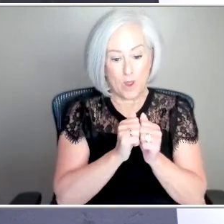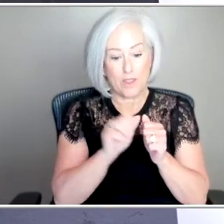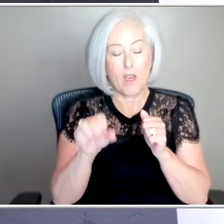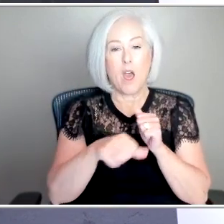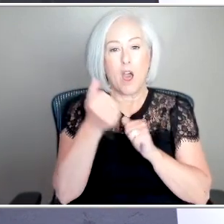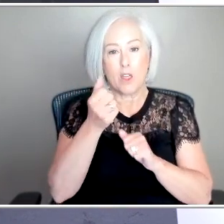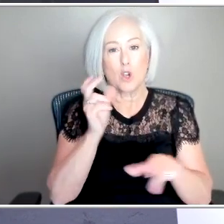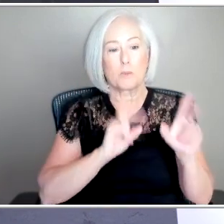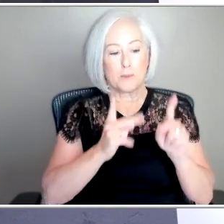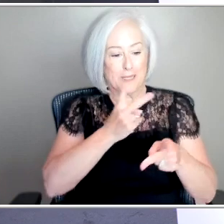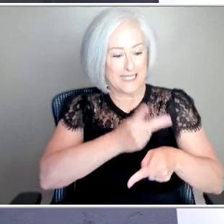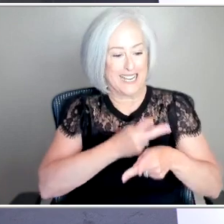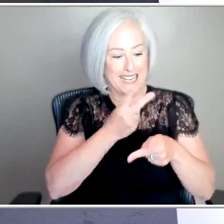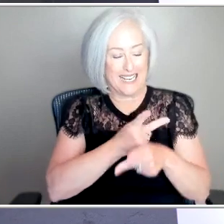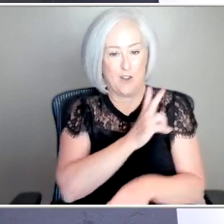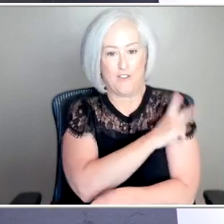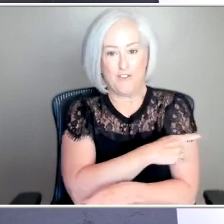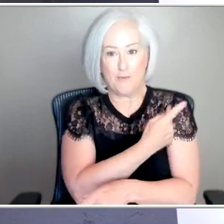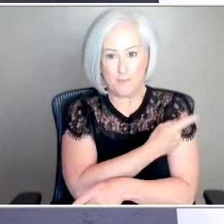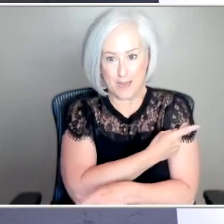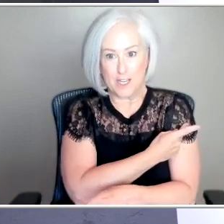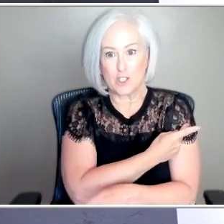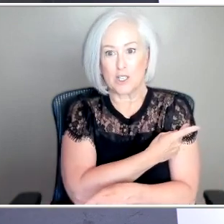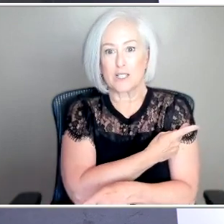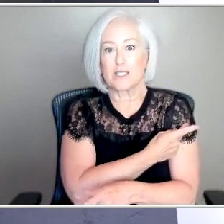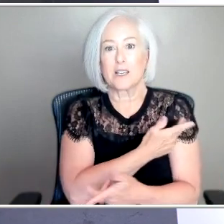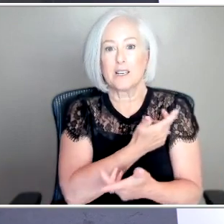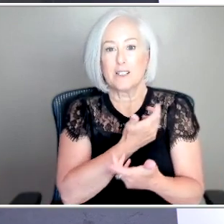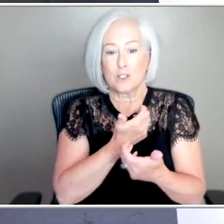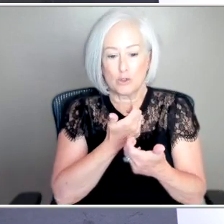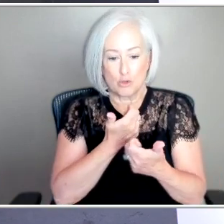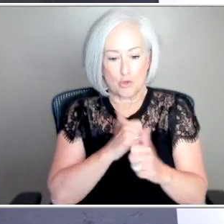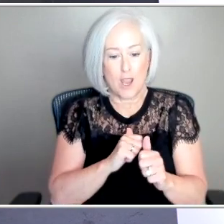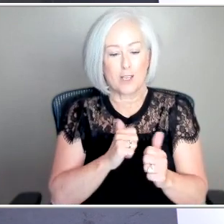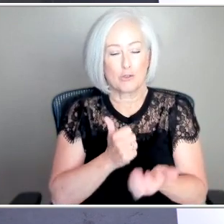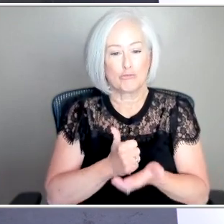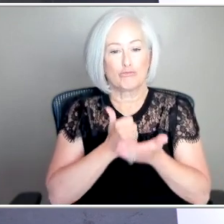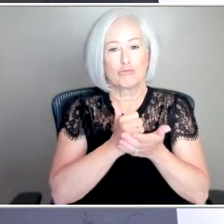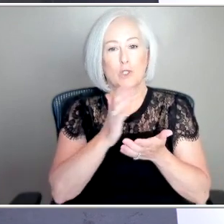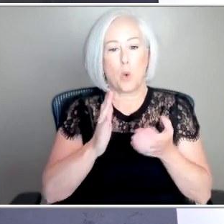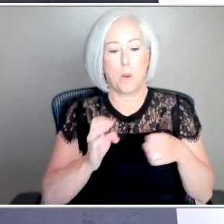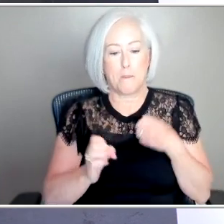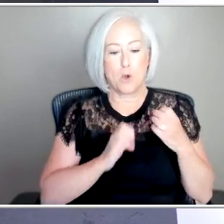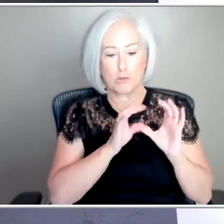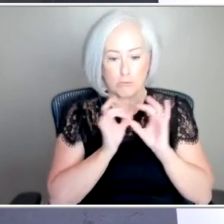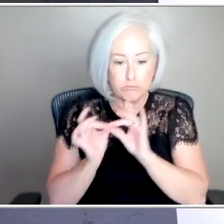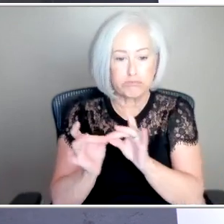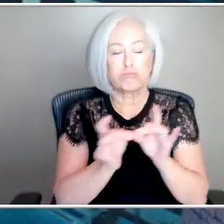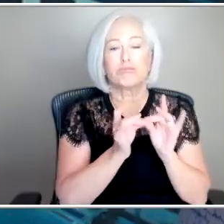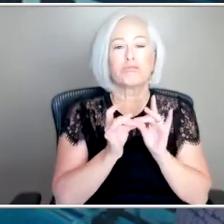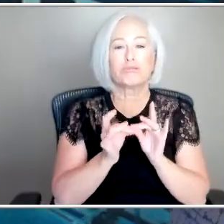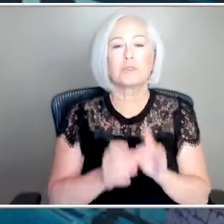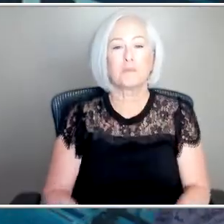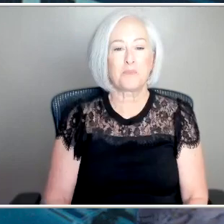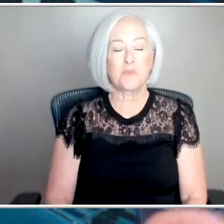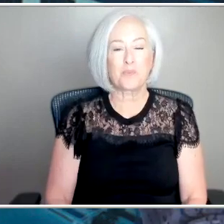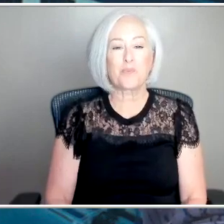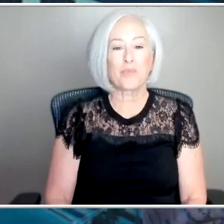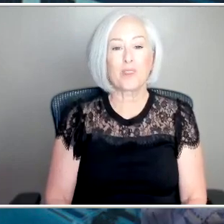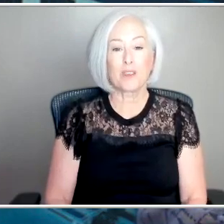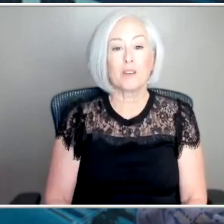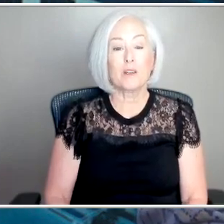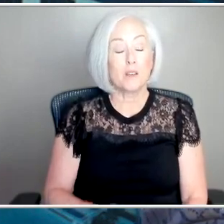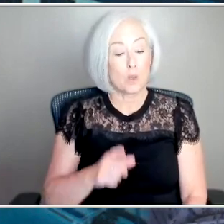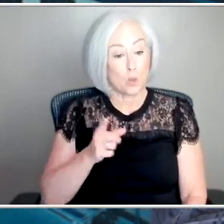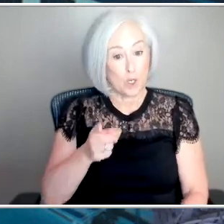unit, really kind of tying the whole emotional part together. Tell us about that experience. Yes. Well, when you are a caretaker